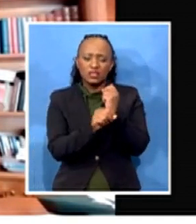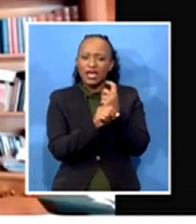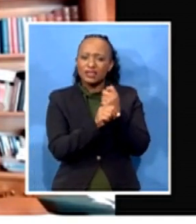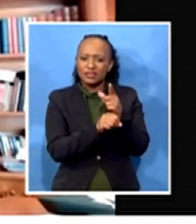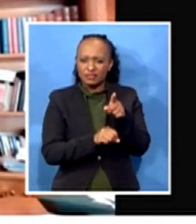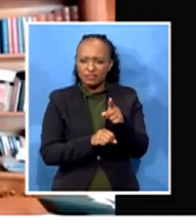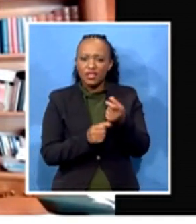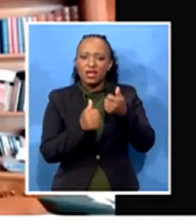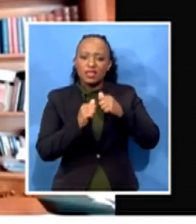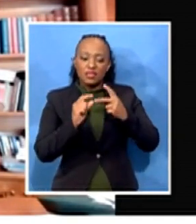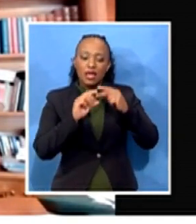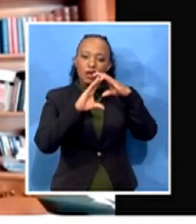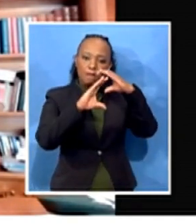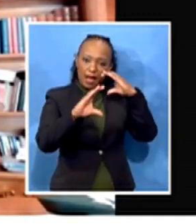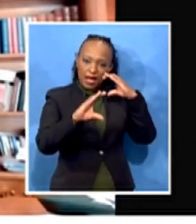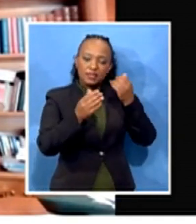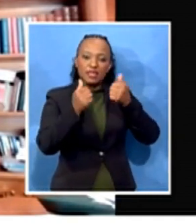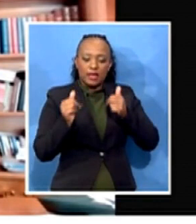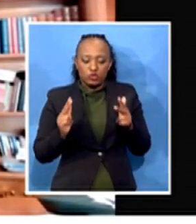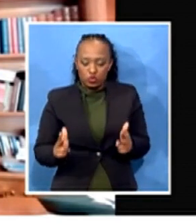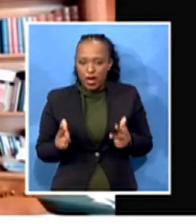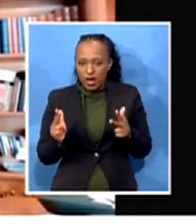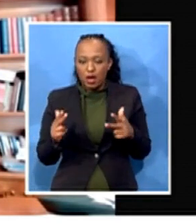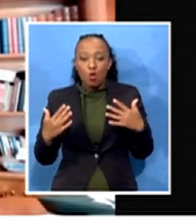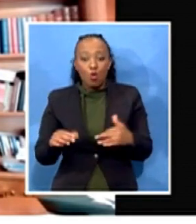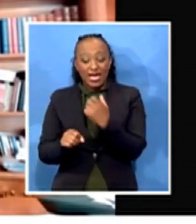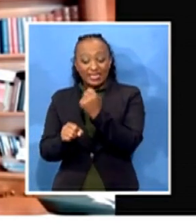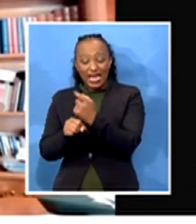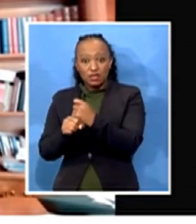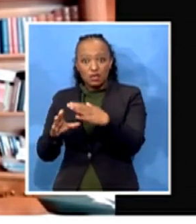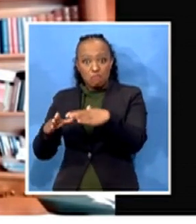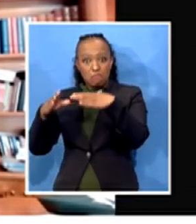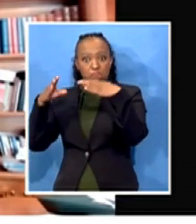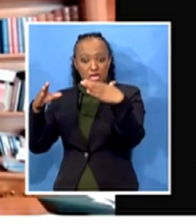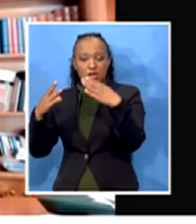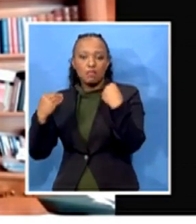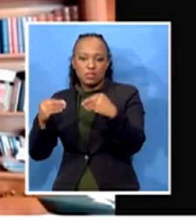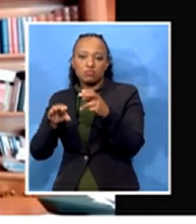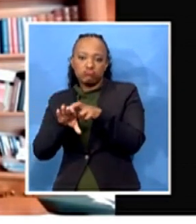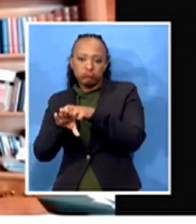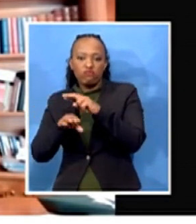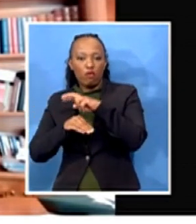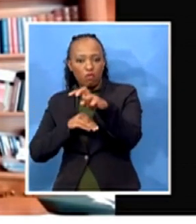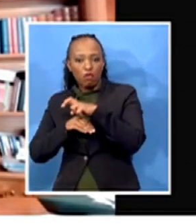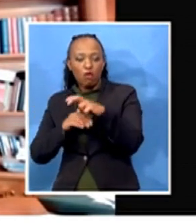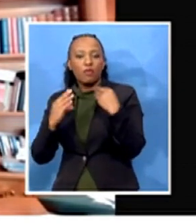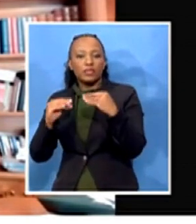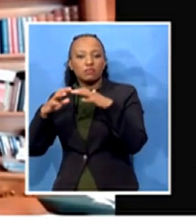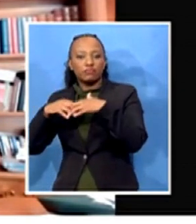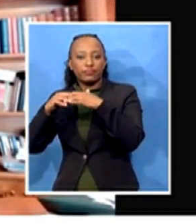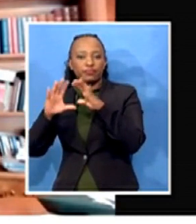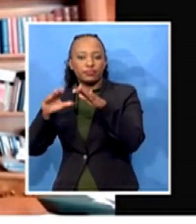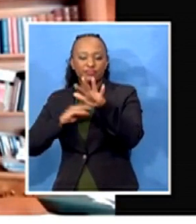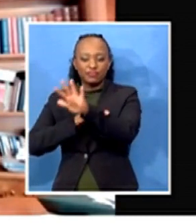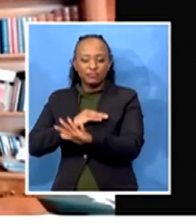trains. The industry is a major source of business creation, with approximately 150,000